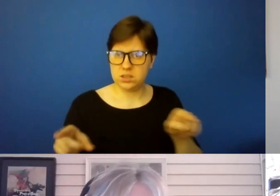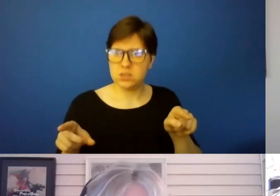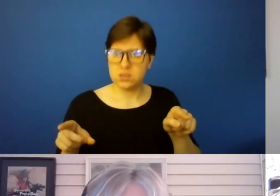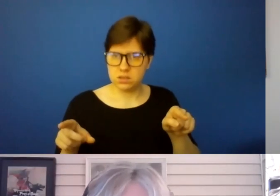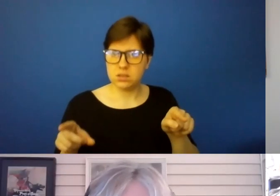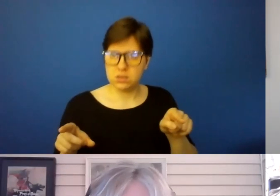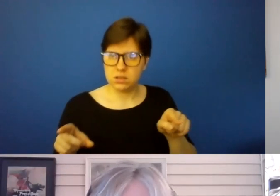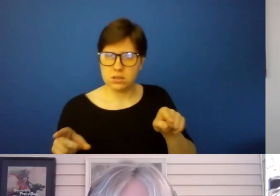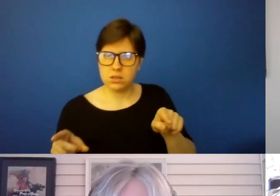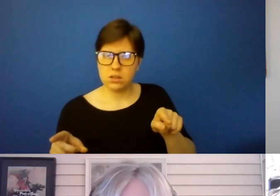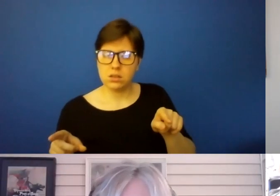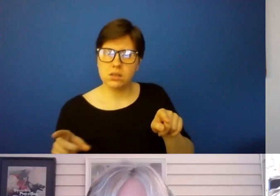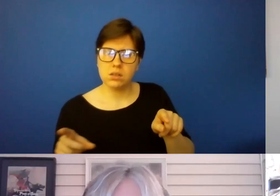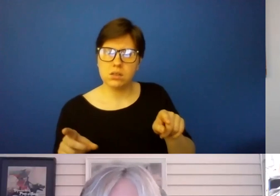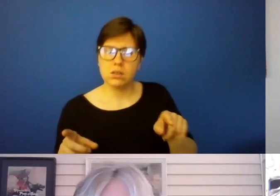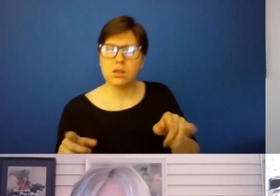both sides. So.